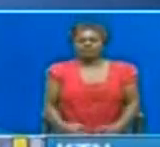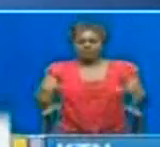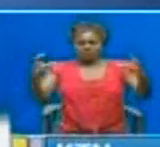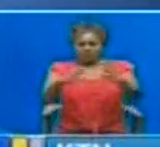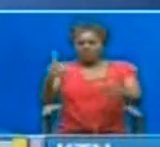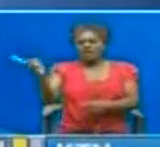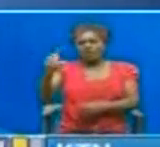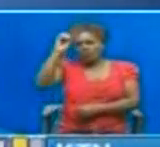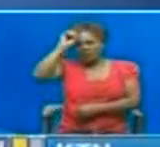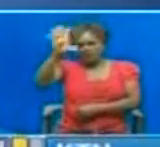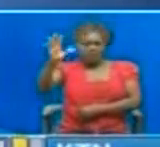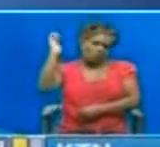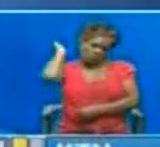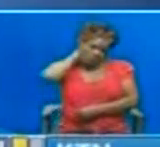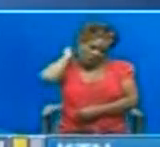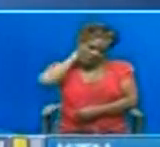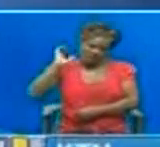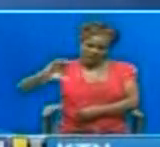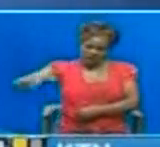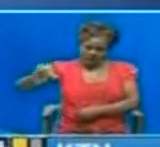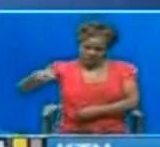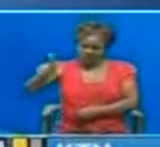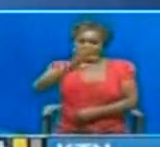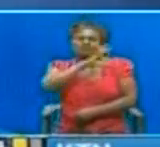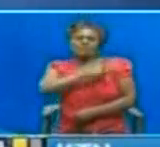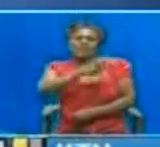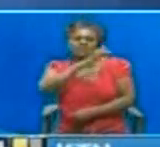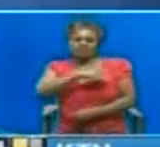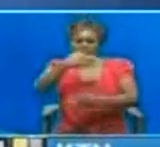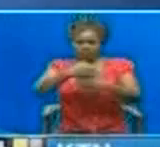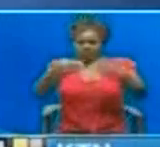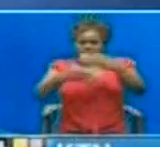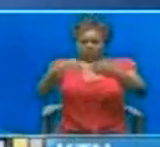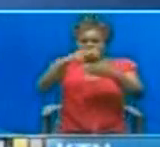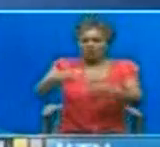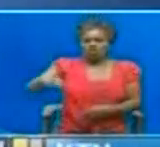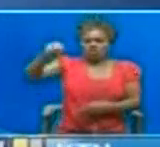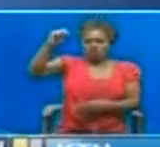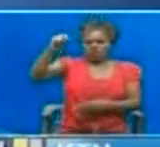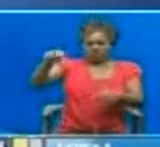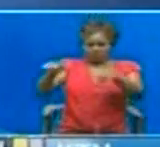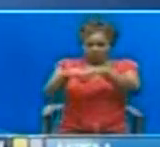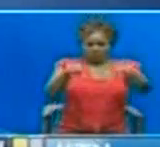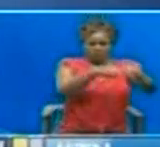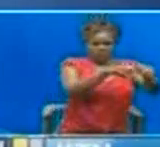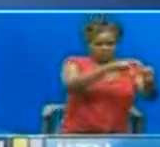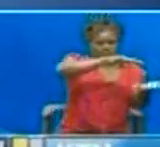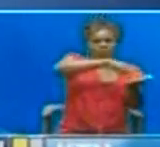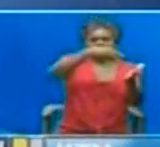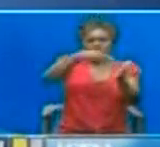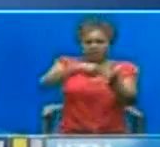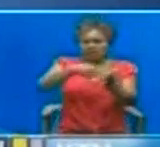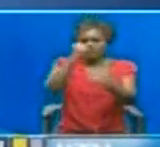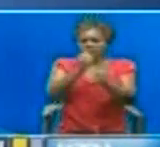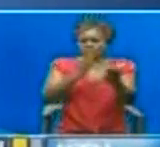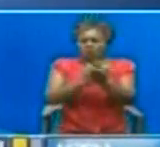Residents of Nairobi, Kiambu and Murang'a counties are set to benefit from the construction of the Northern Collector Tunnel project aimed at